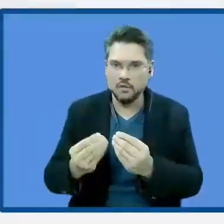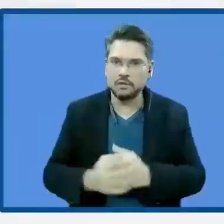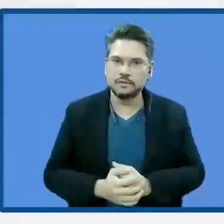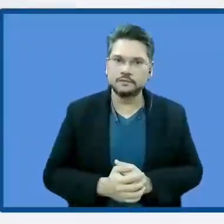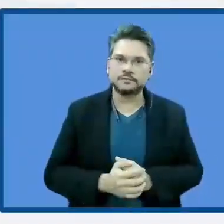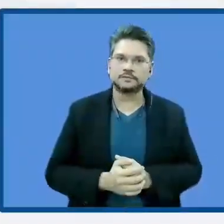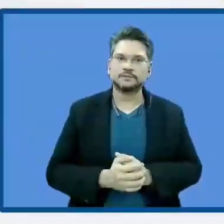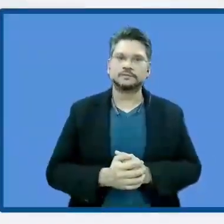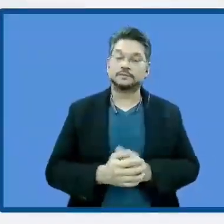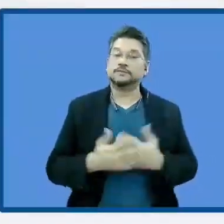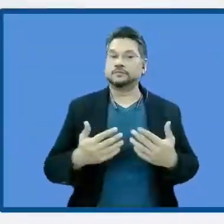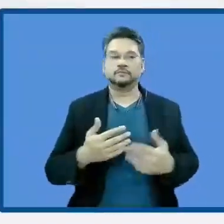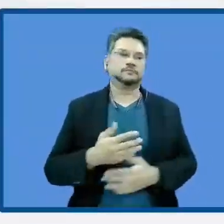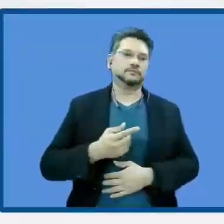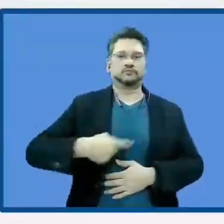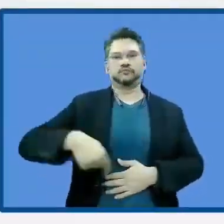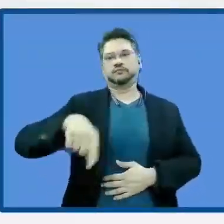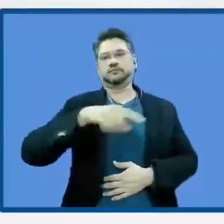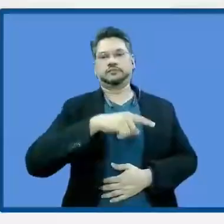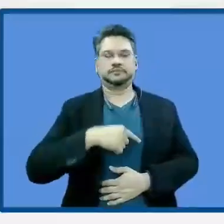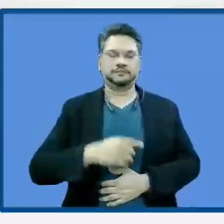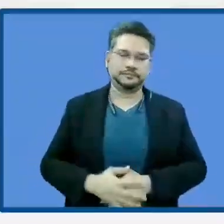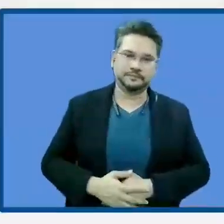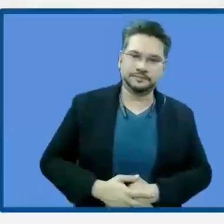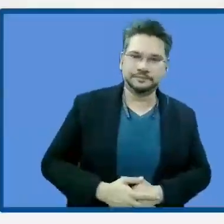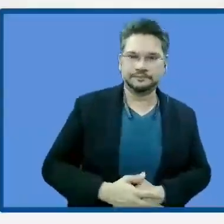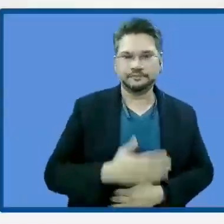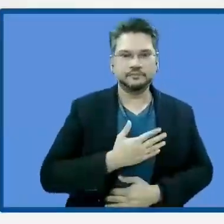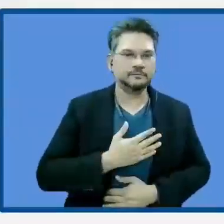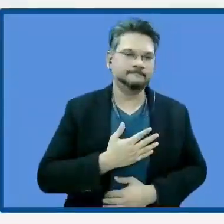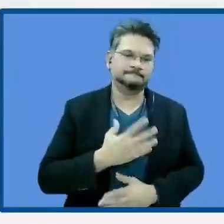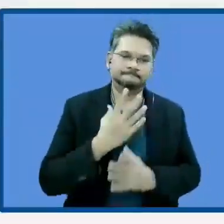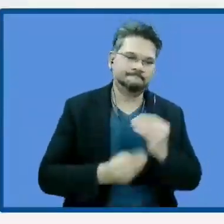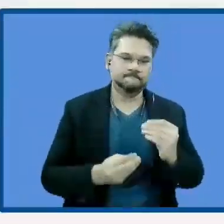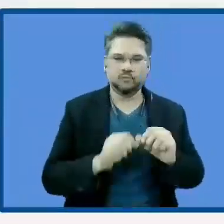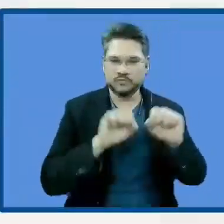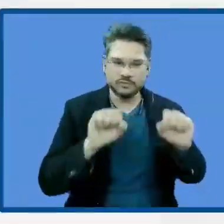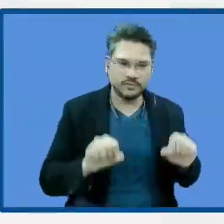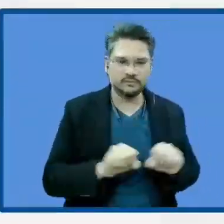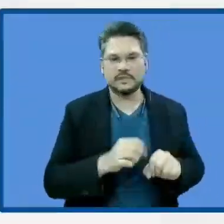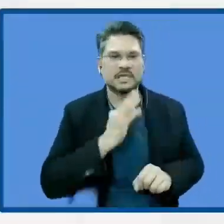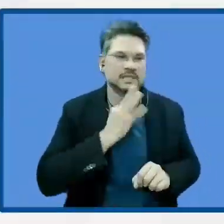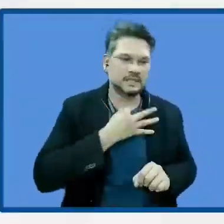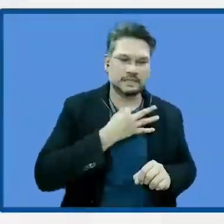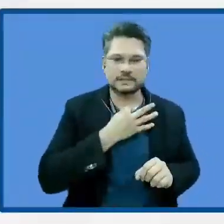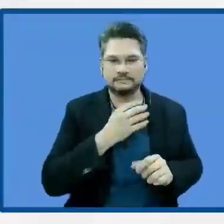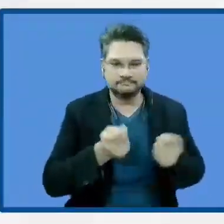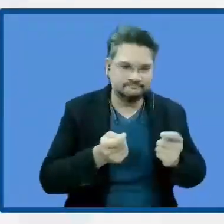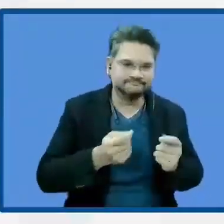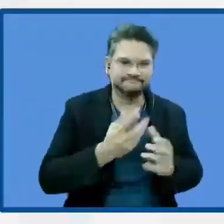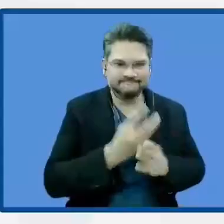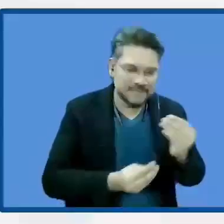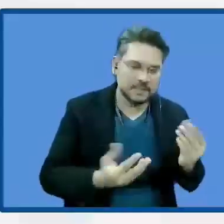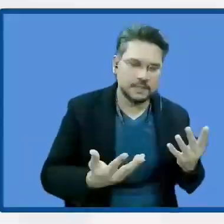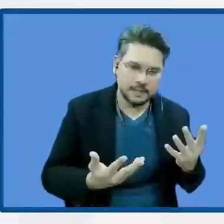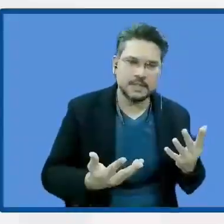say that we are amidst a system of risk management, which is also made up of